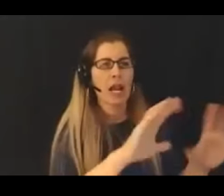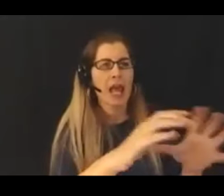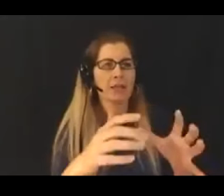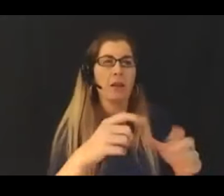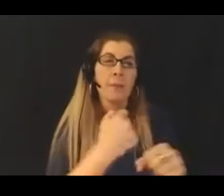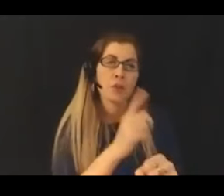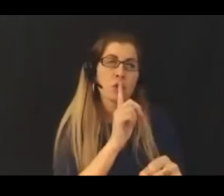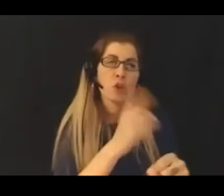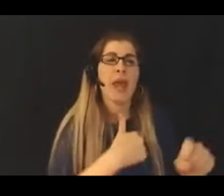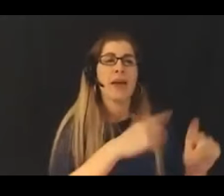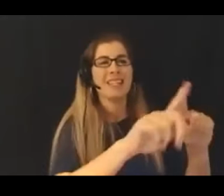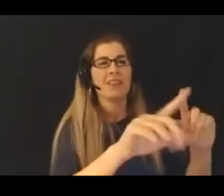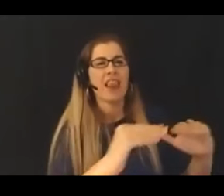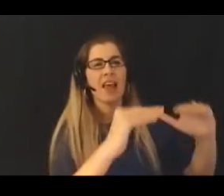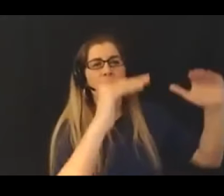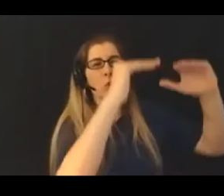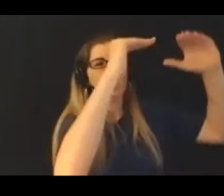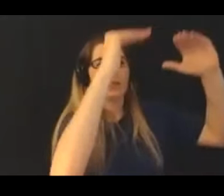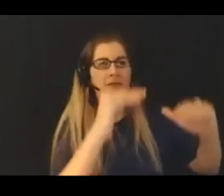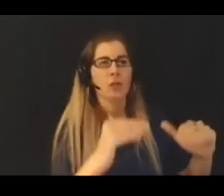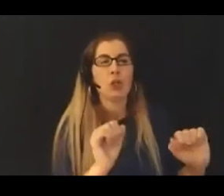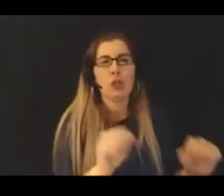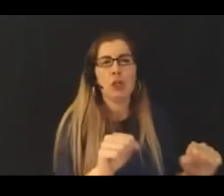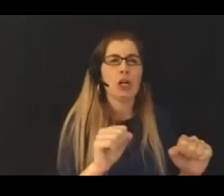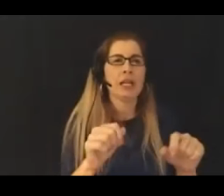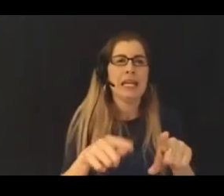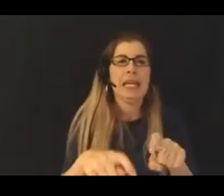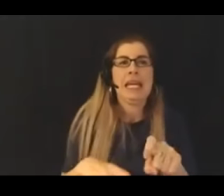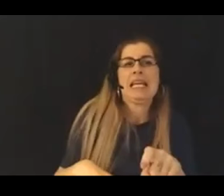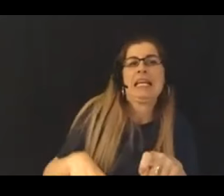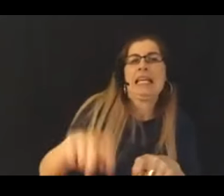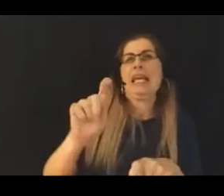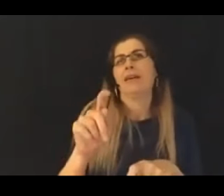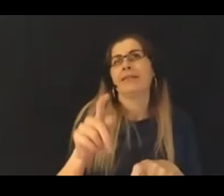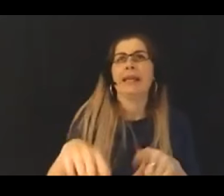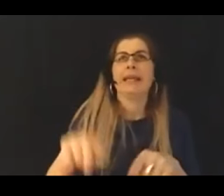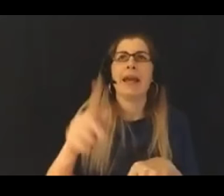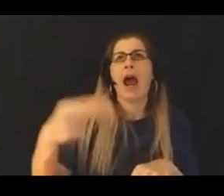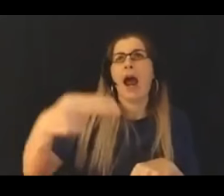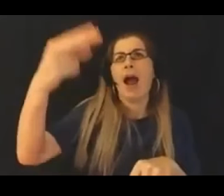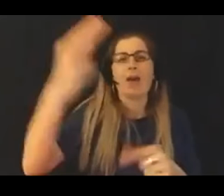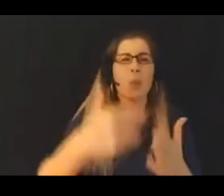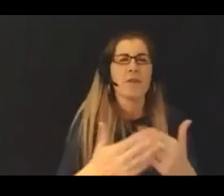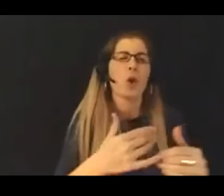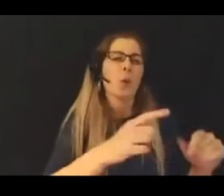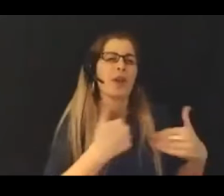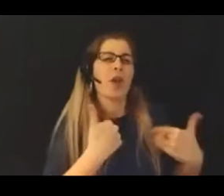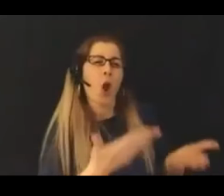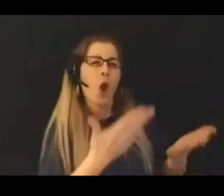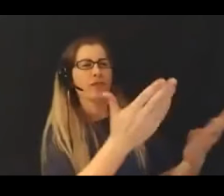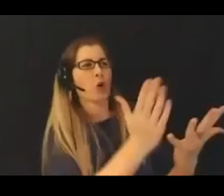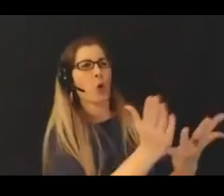have different levels. You could kick higher, depending. So we did offer like a range of things that people